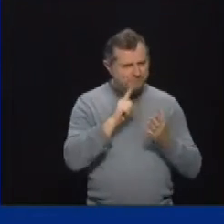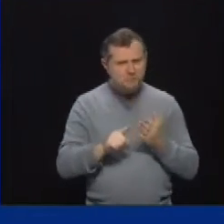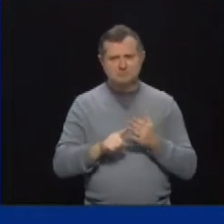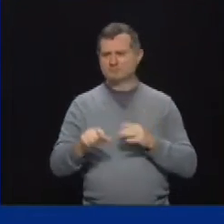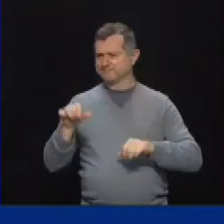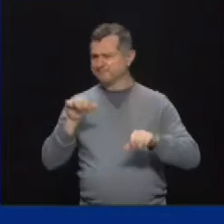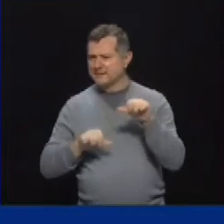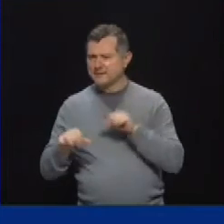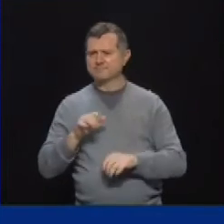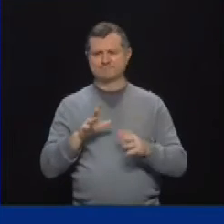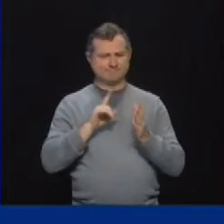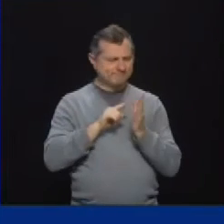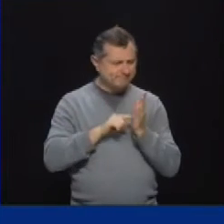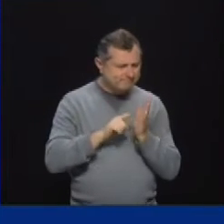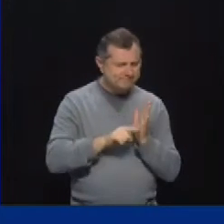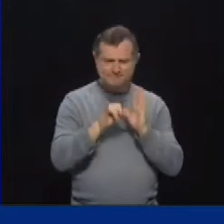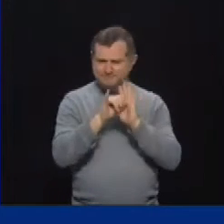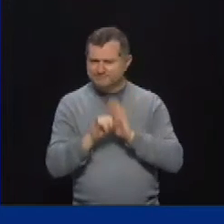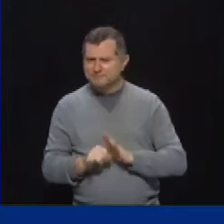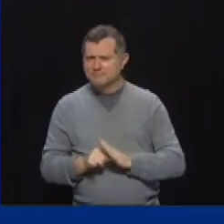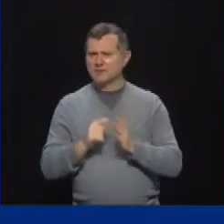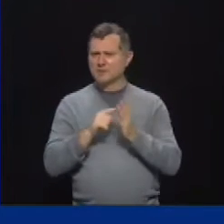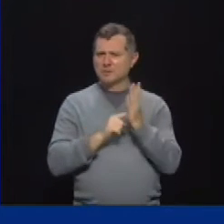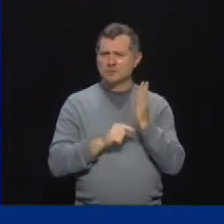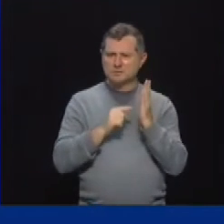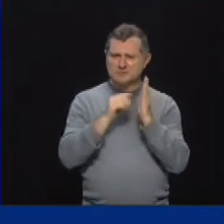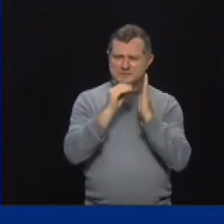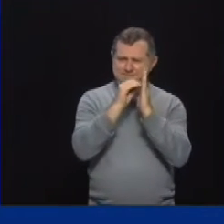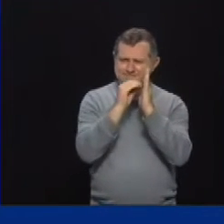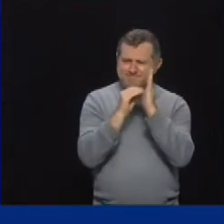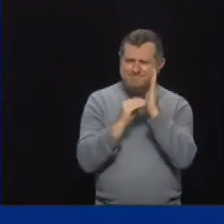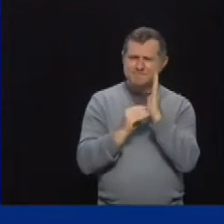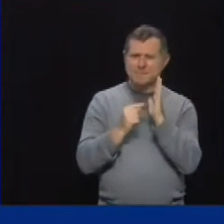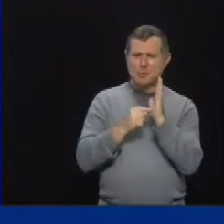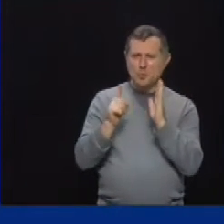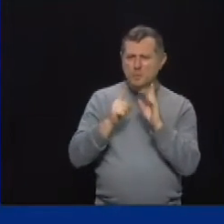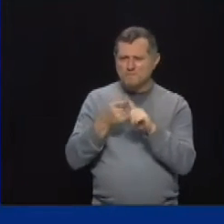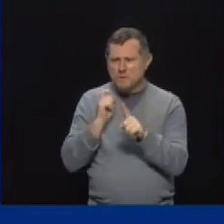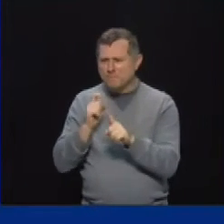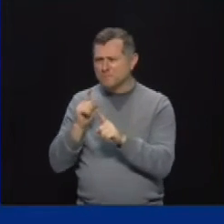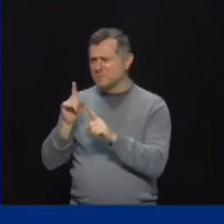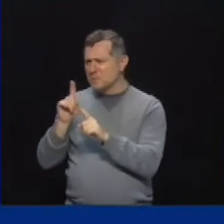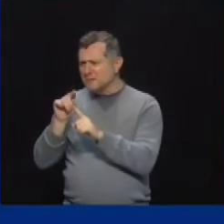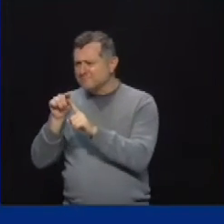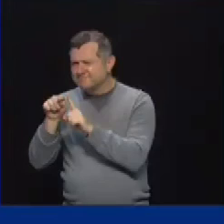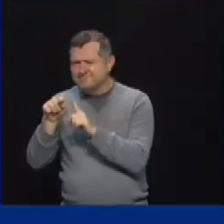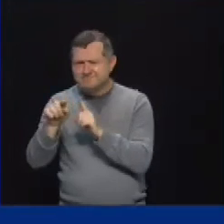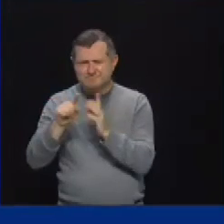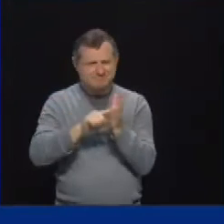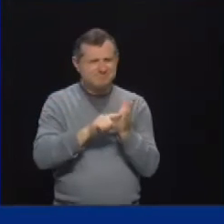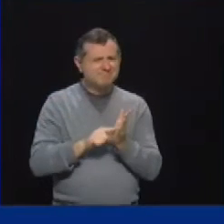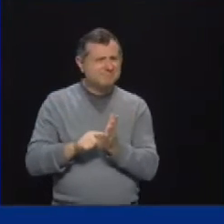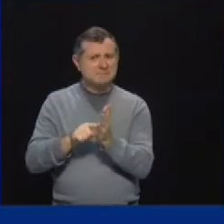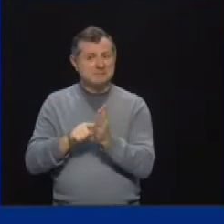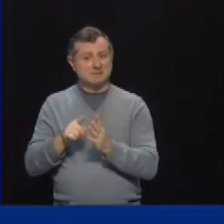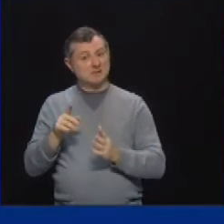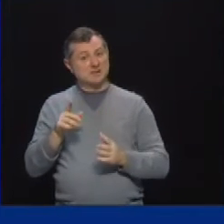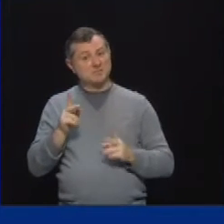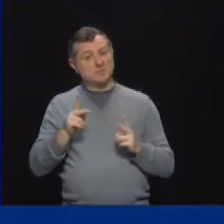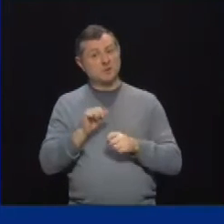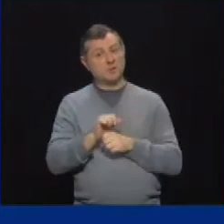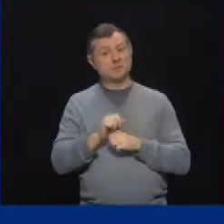they're coming from and how urgent the situation was, to the people who work as orderlies or people working in hospitals and transporting